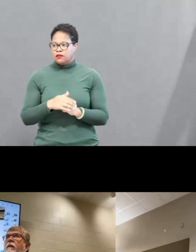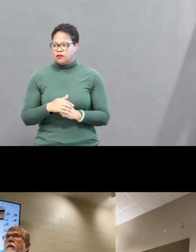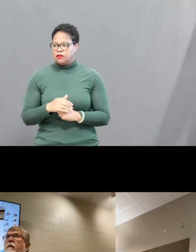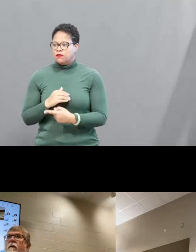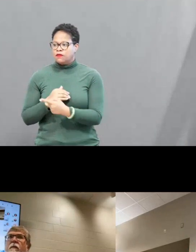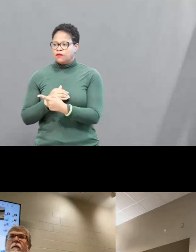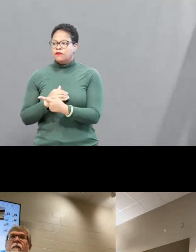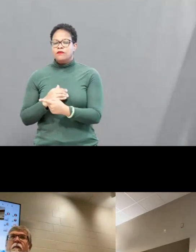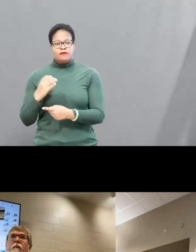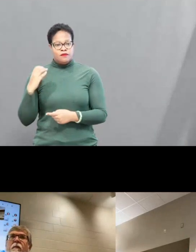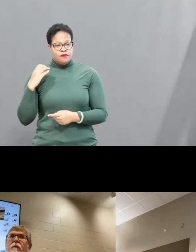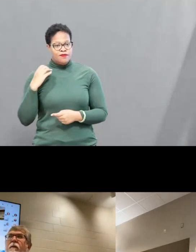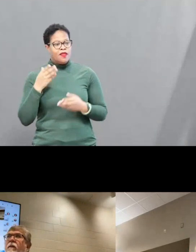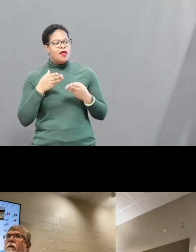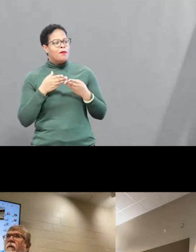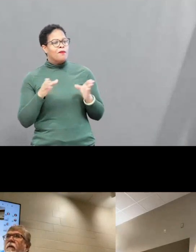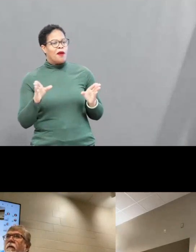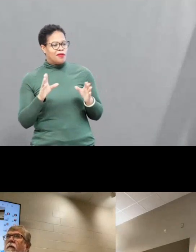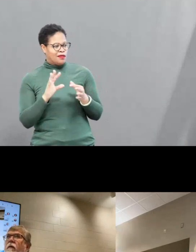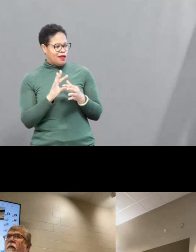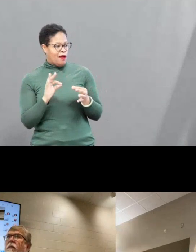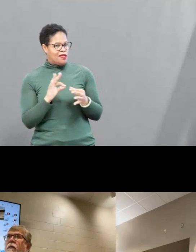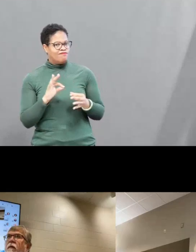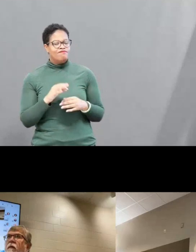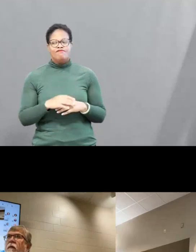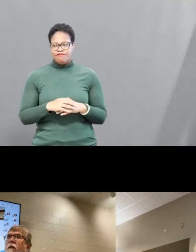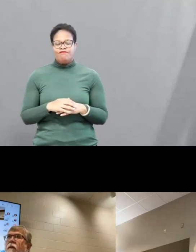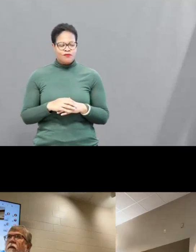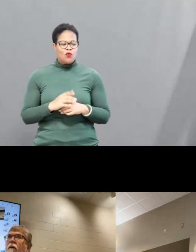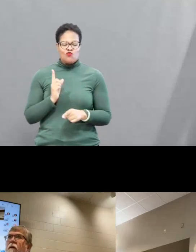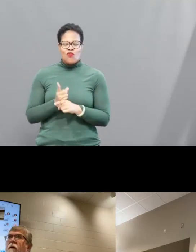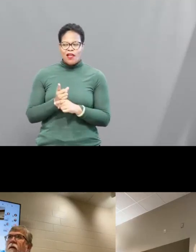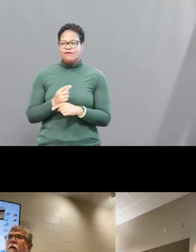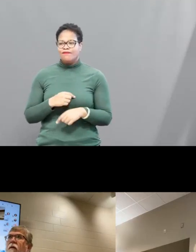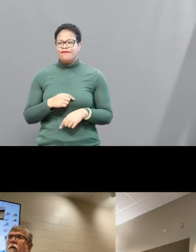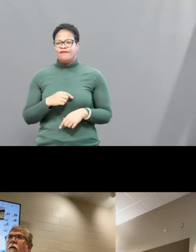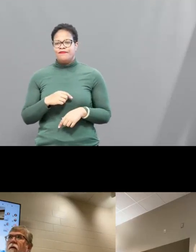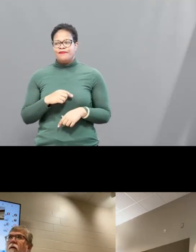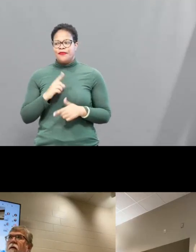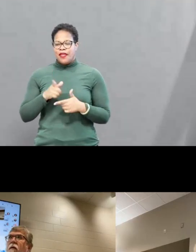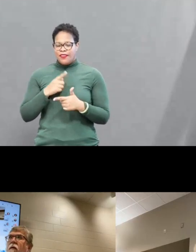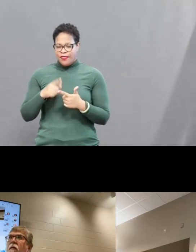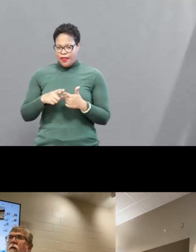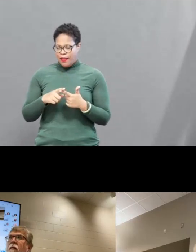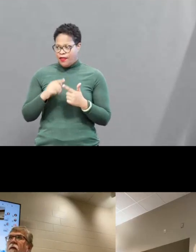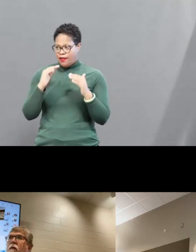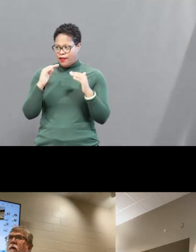We're going to public input, which we haven't done. Yes, that's right. Then we're going on to